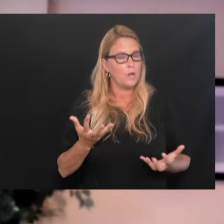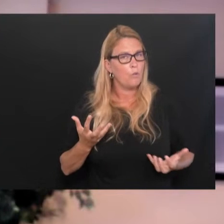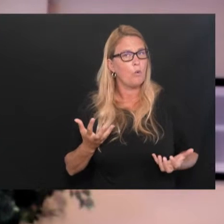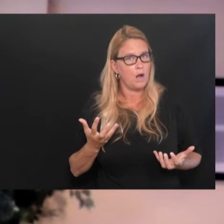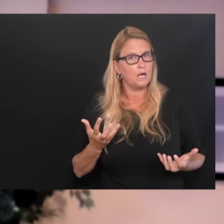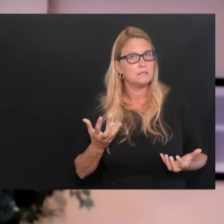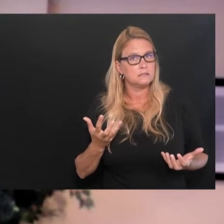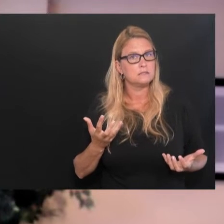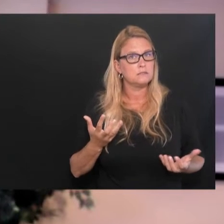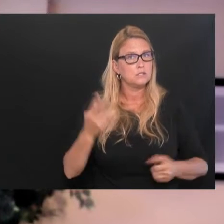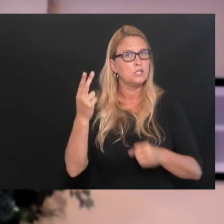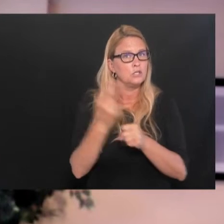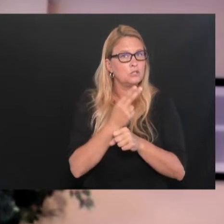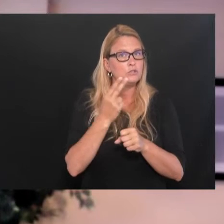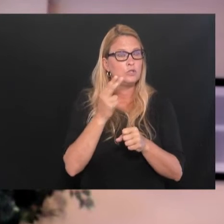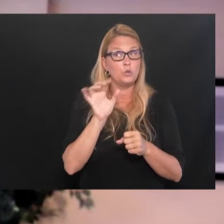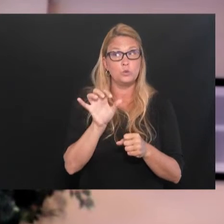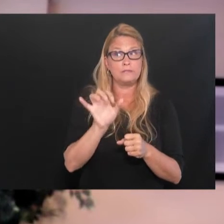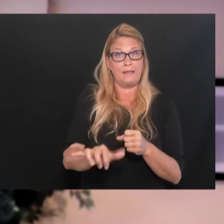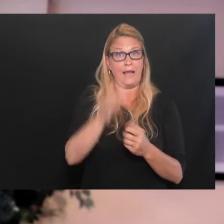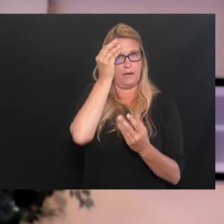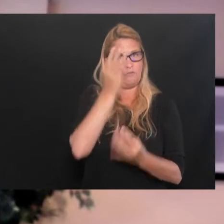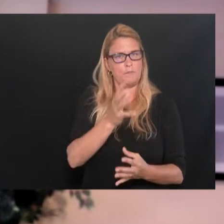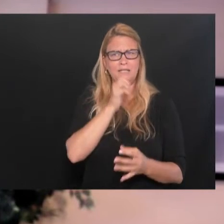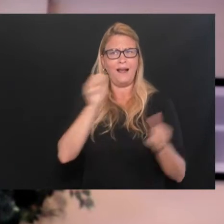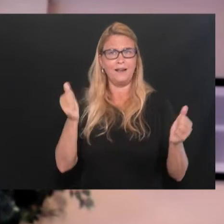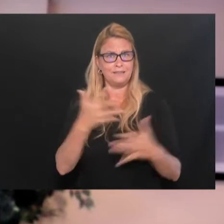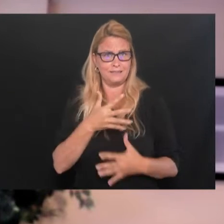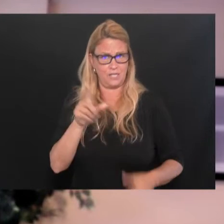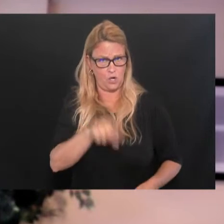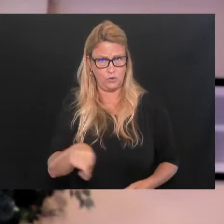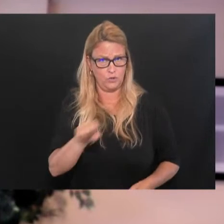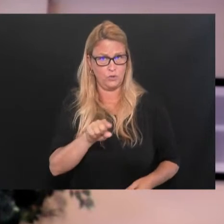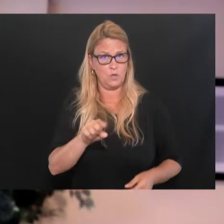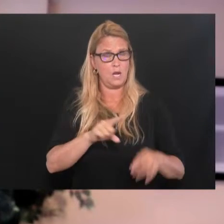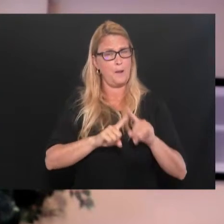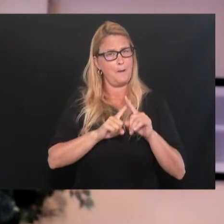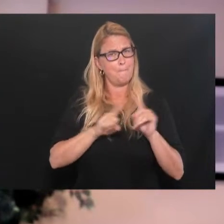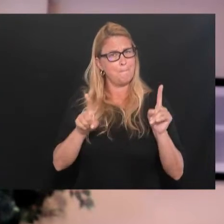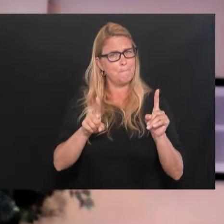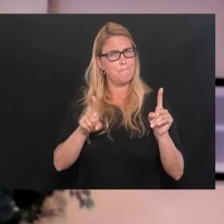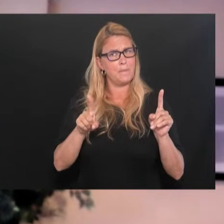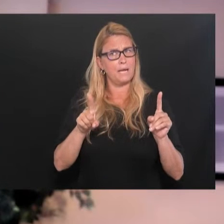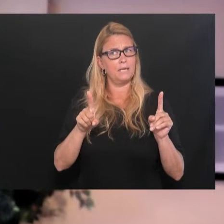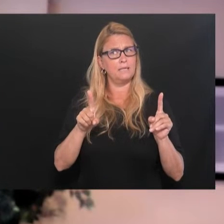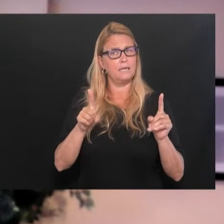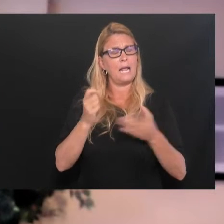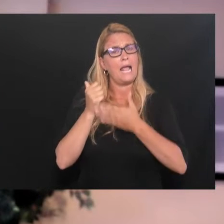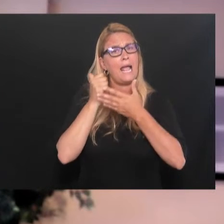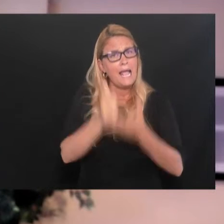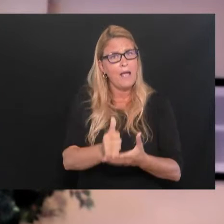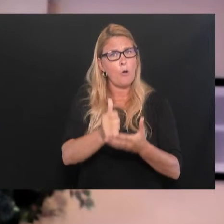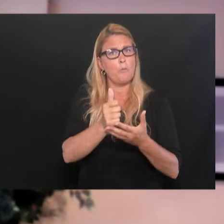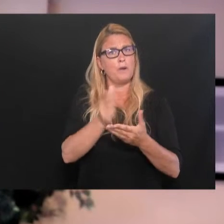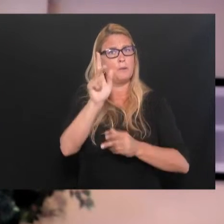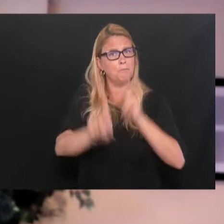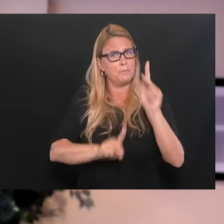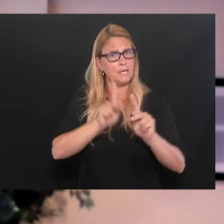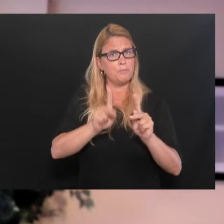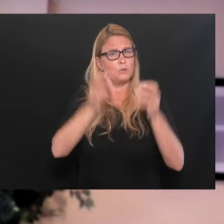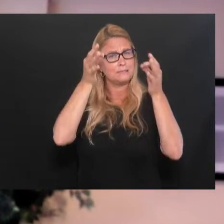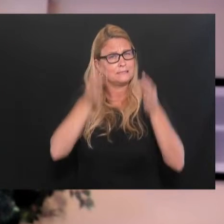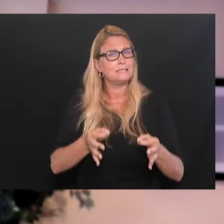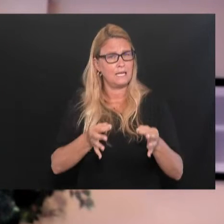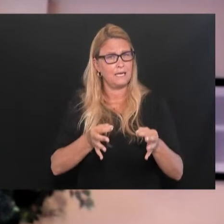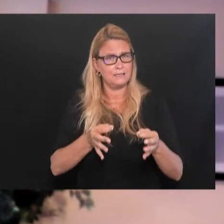to use this not to scare people, but just to try to help people choose to be vaccinated, because as the governor